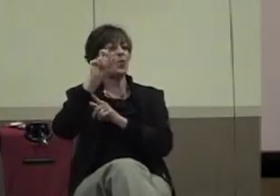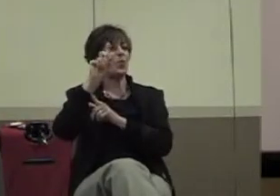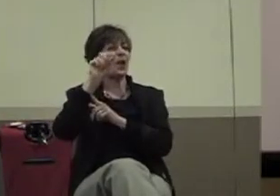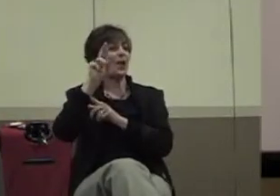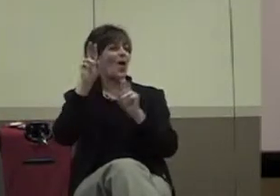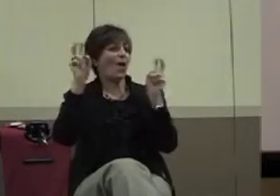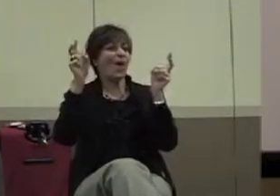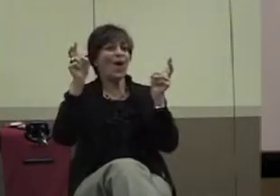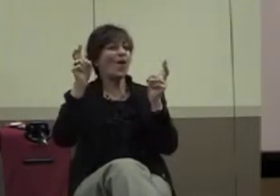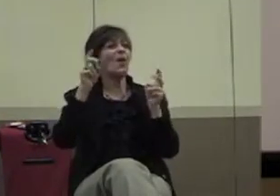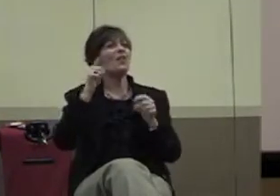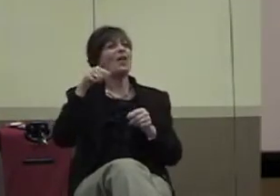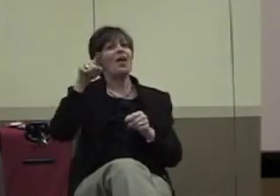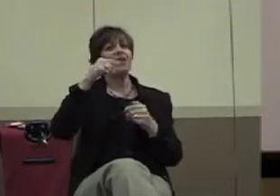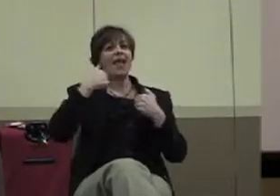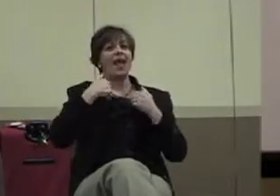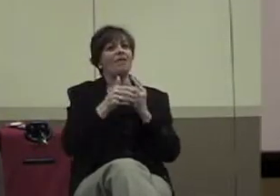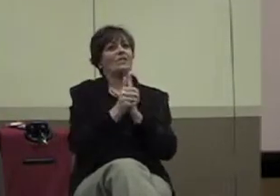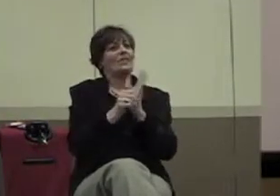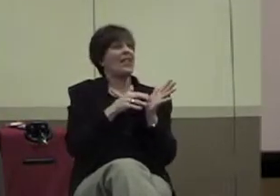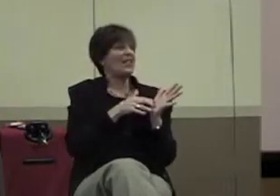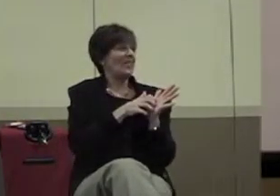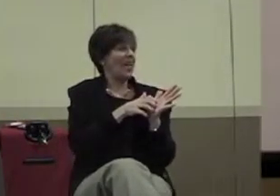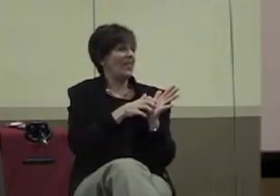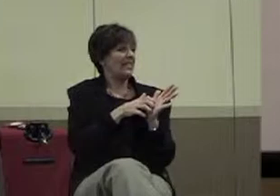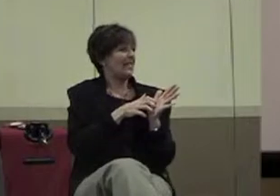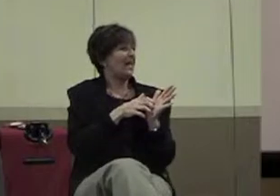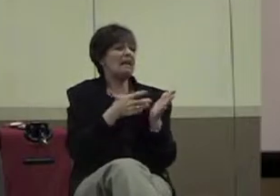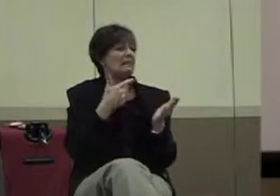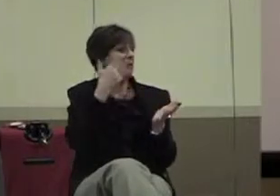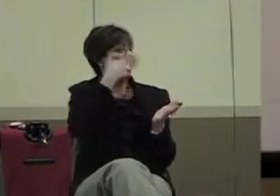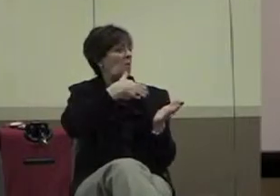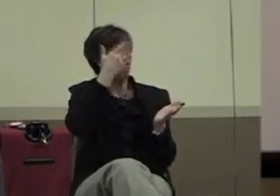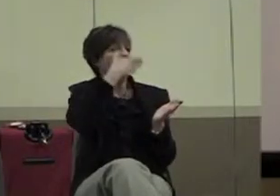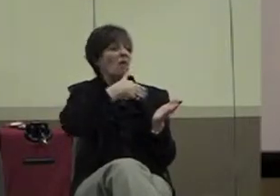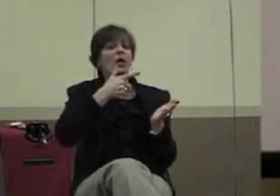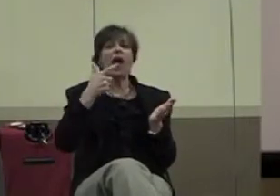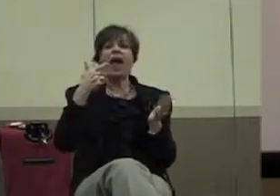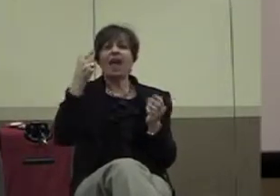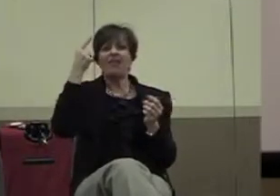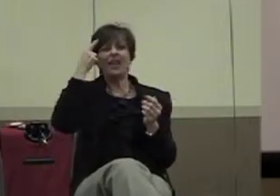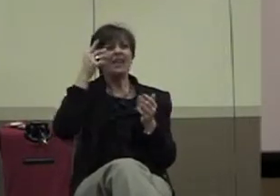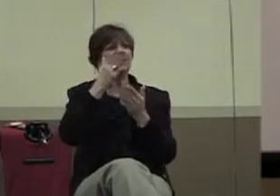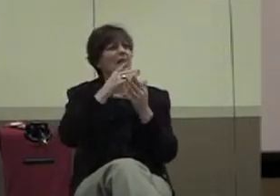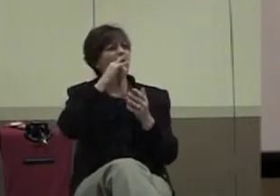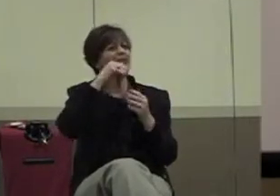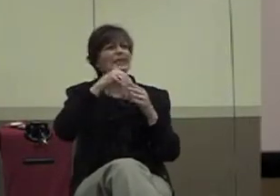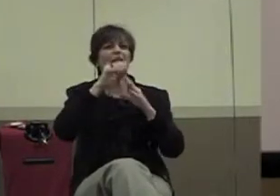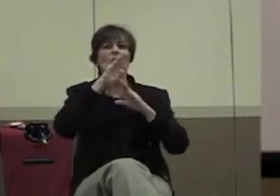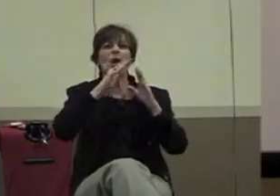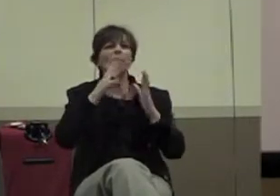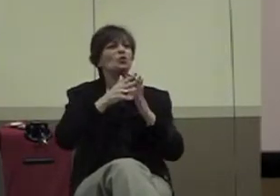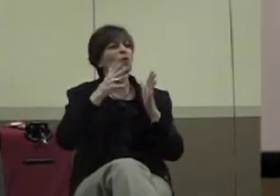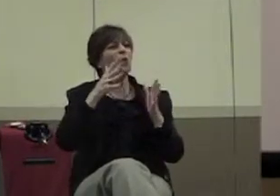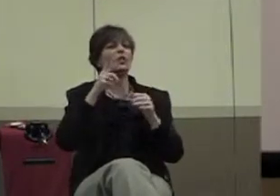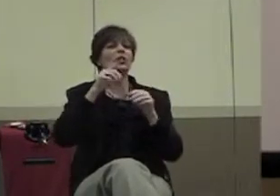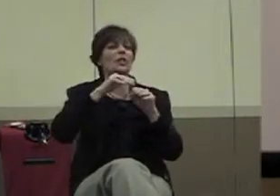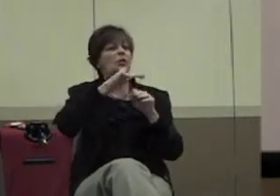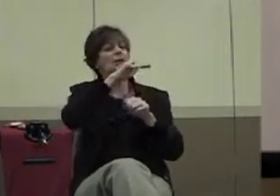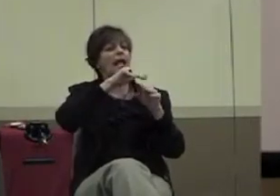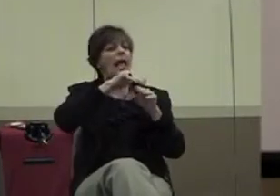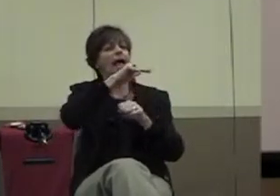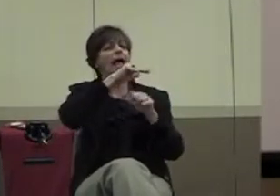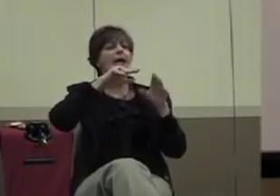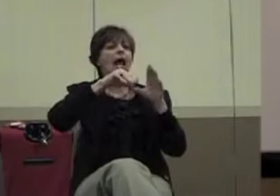think about some of the kids who have gotten in trouble so much that they have been sent out of the room, sent to the